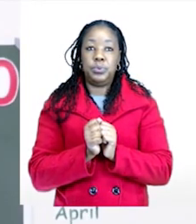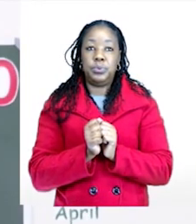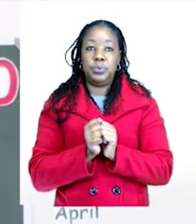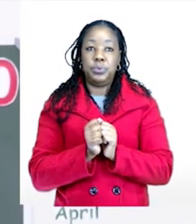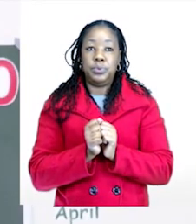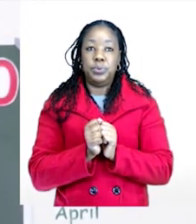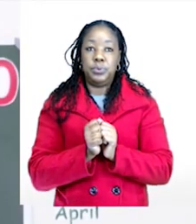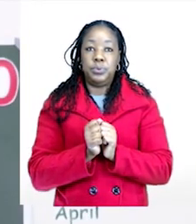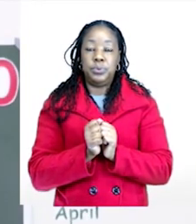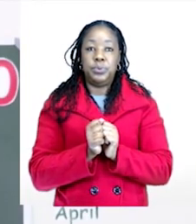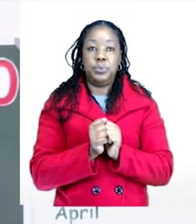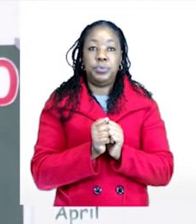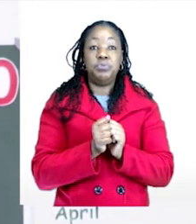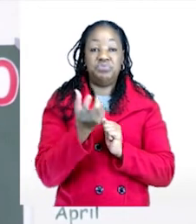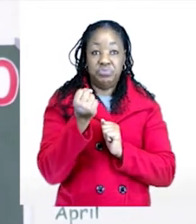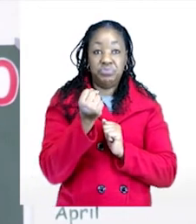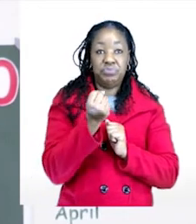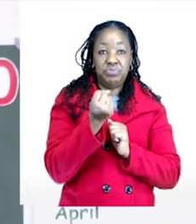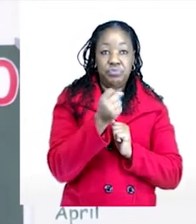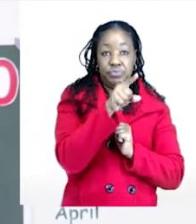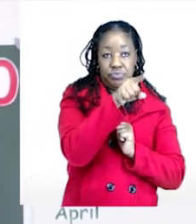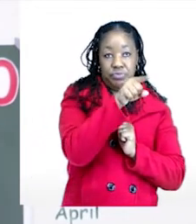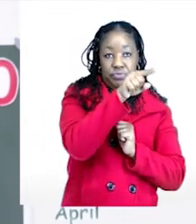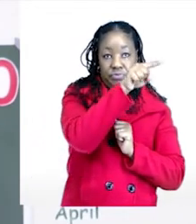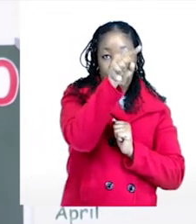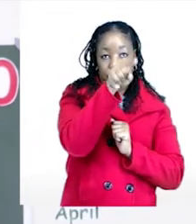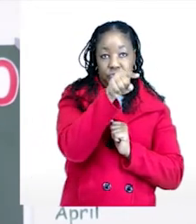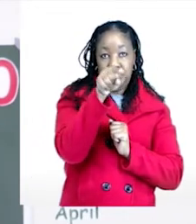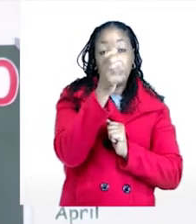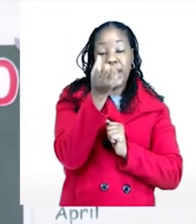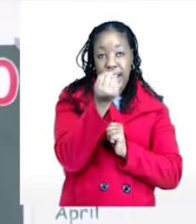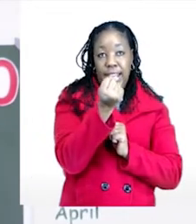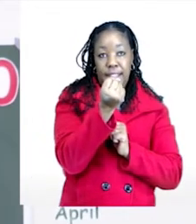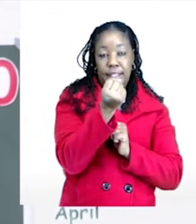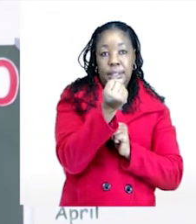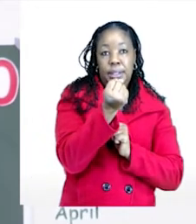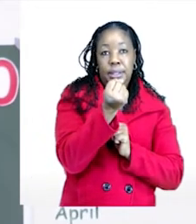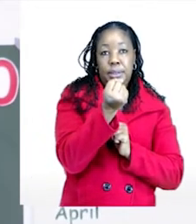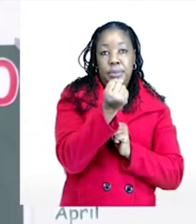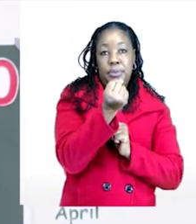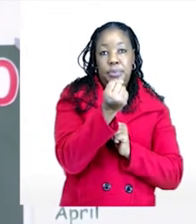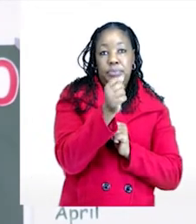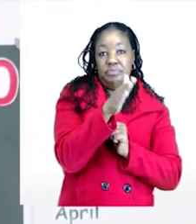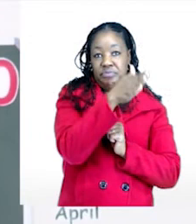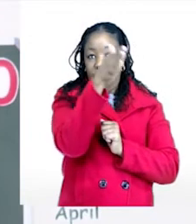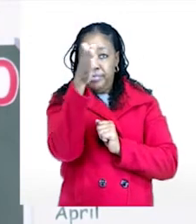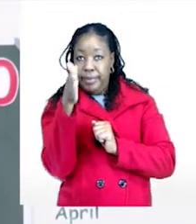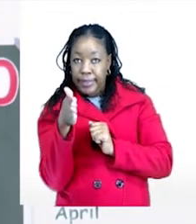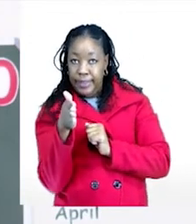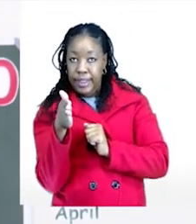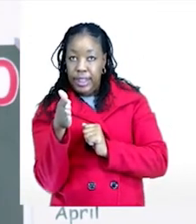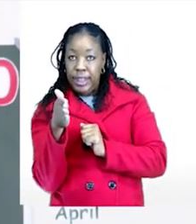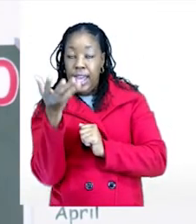Here is my pattern on this side of the dots, and I have another set